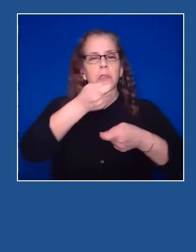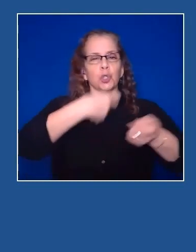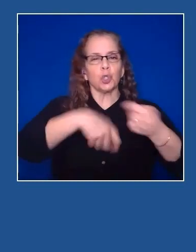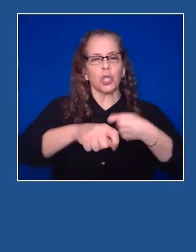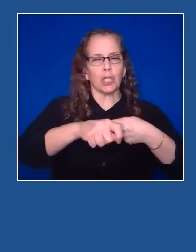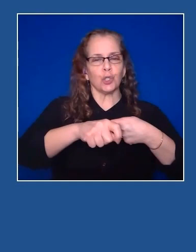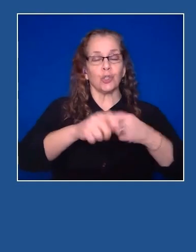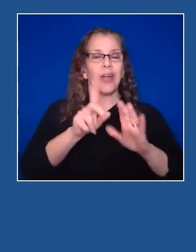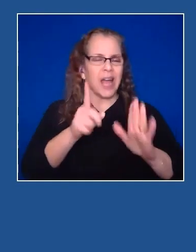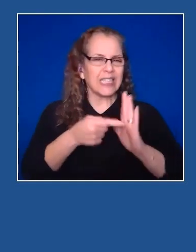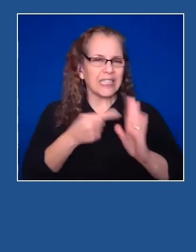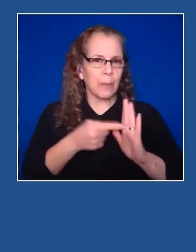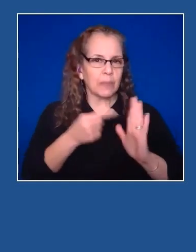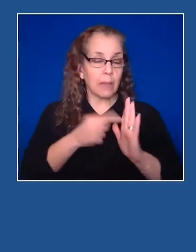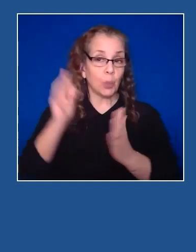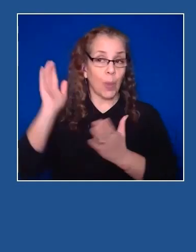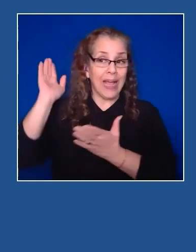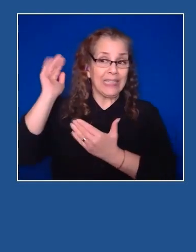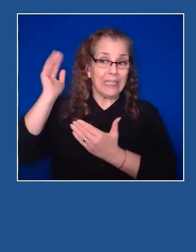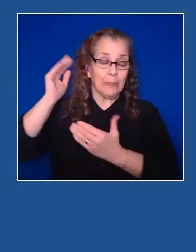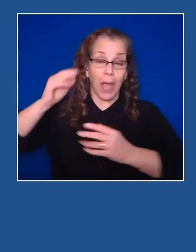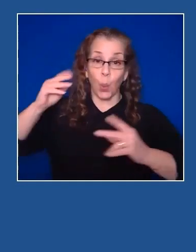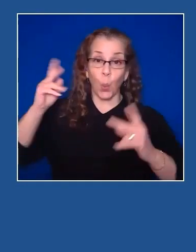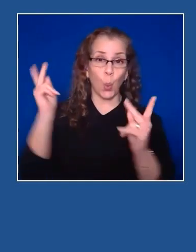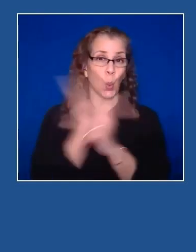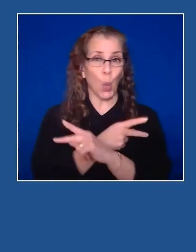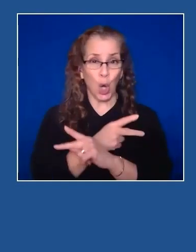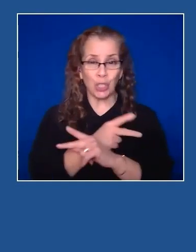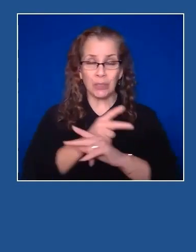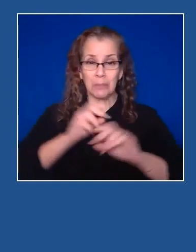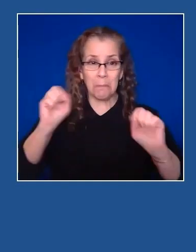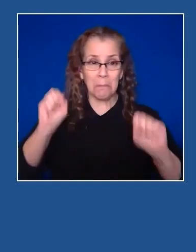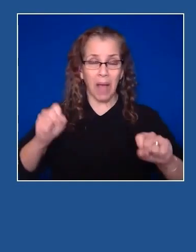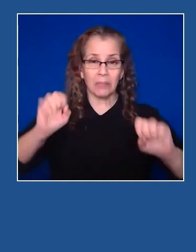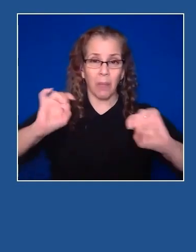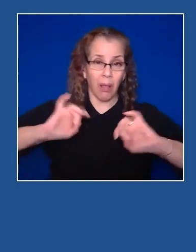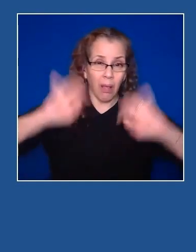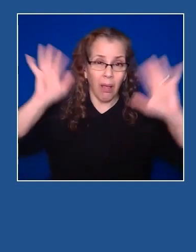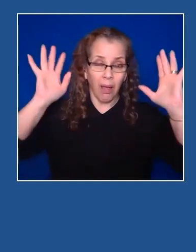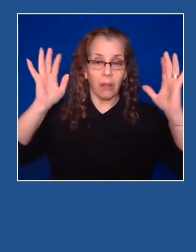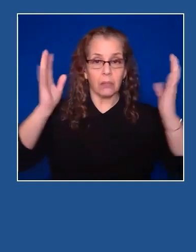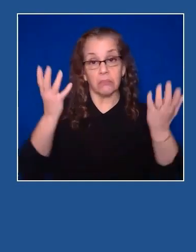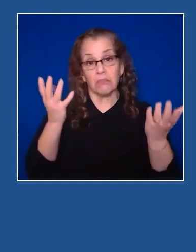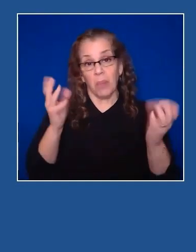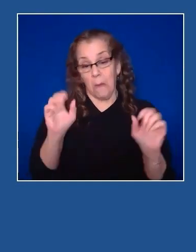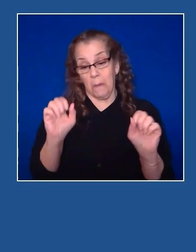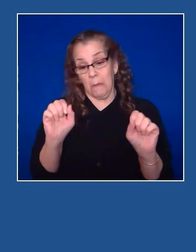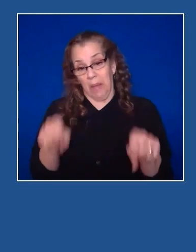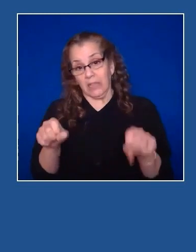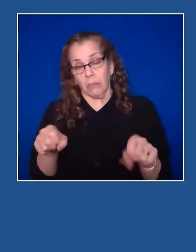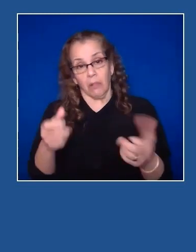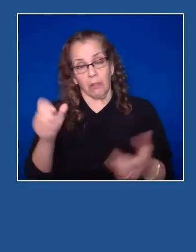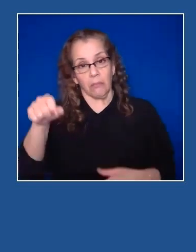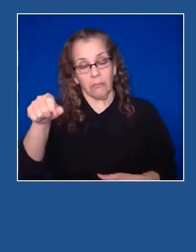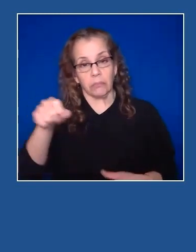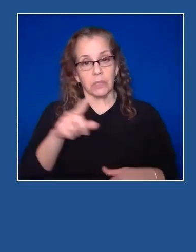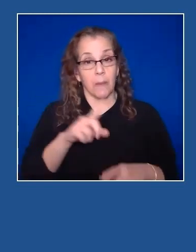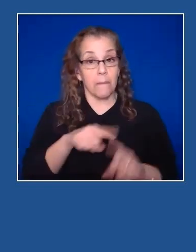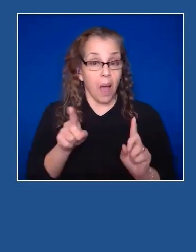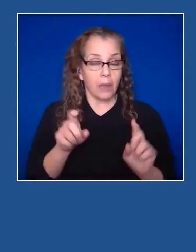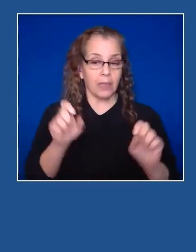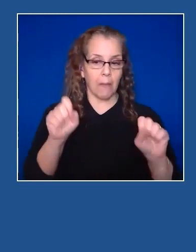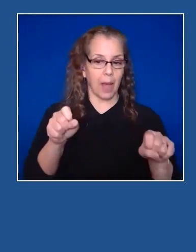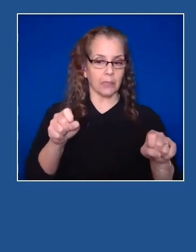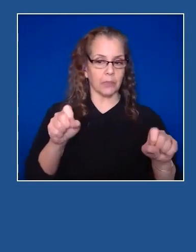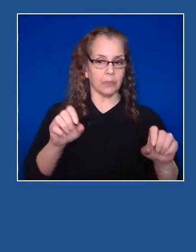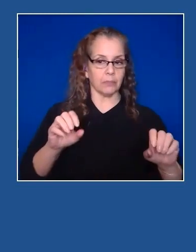like expecting the worst thing to happen, expecting something bad to happen? Well, it's possible and things do, but it's also possible that something else